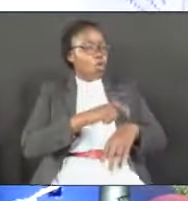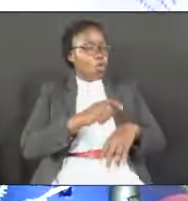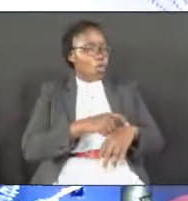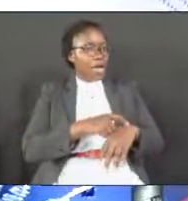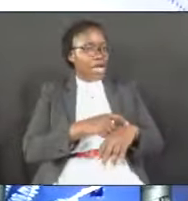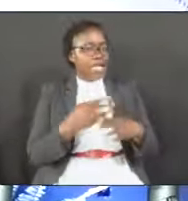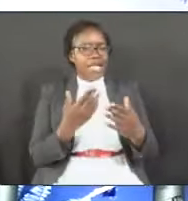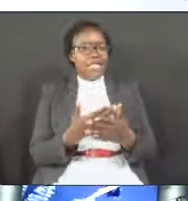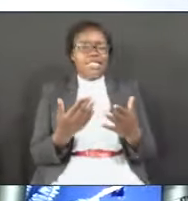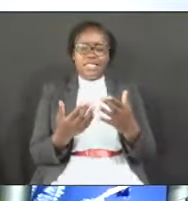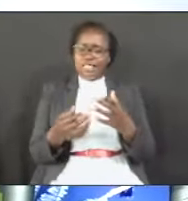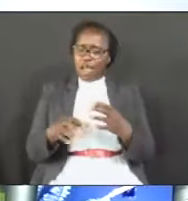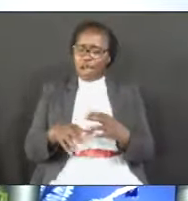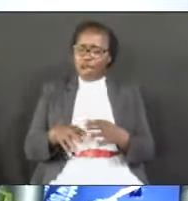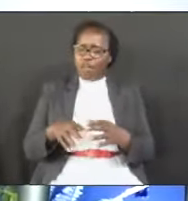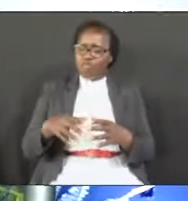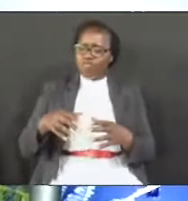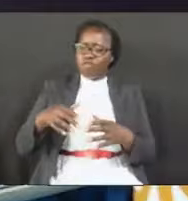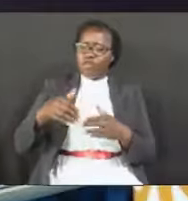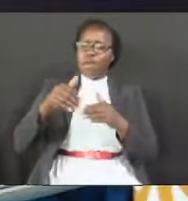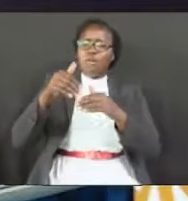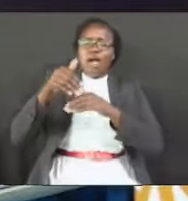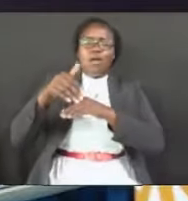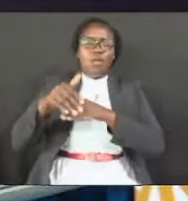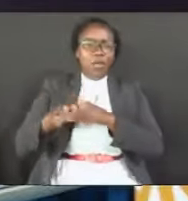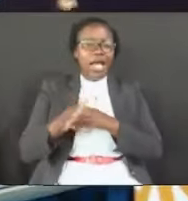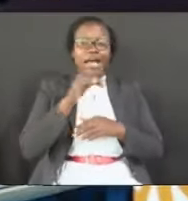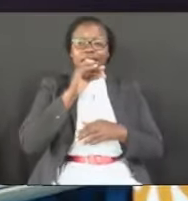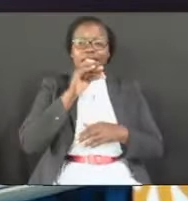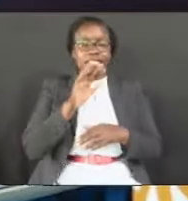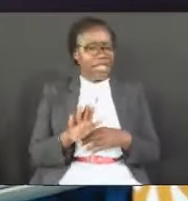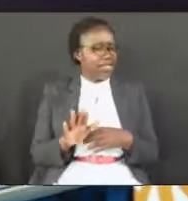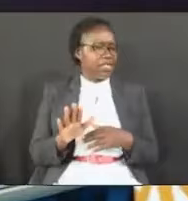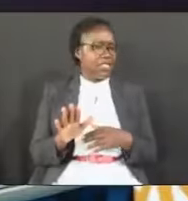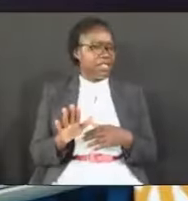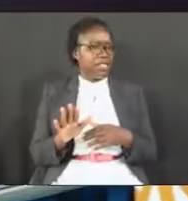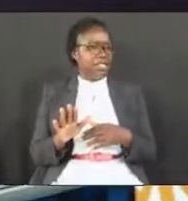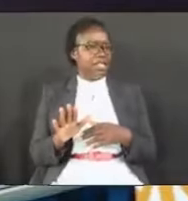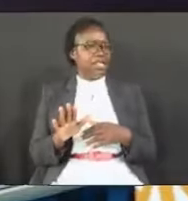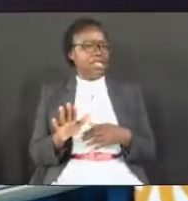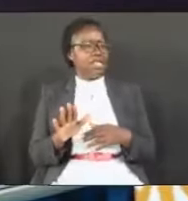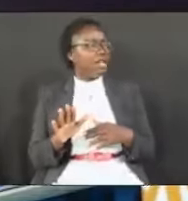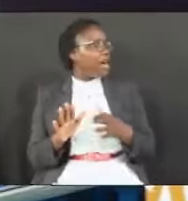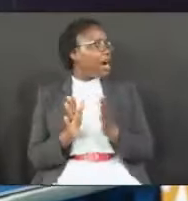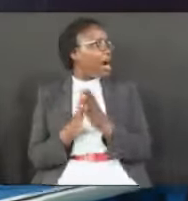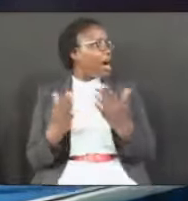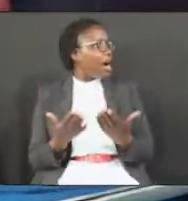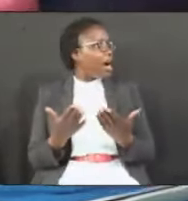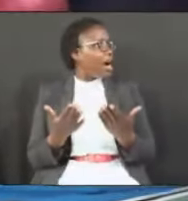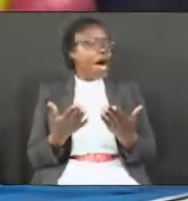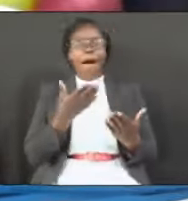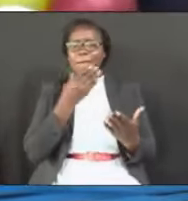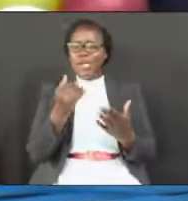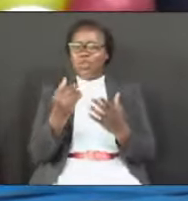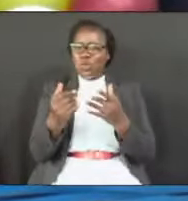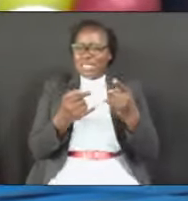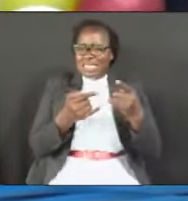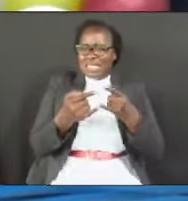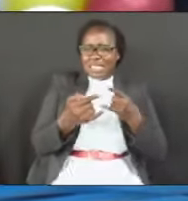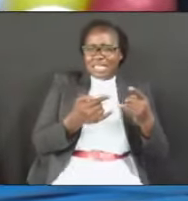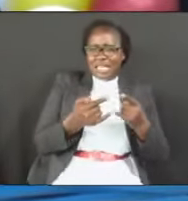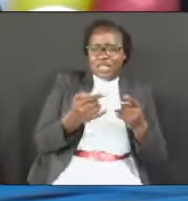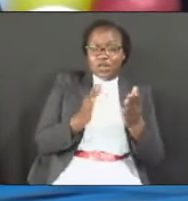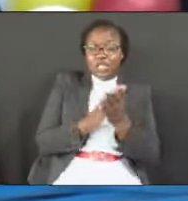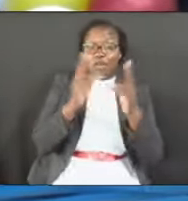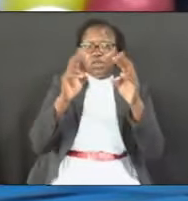has thrown away his wife and his son? He is not a good example. Abraham was struggling with the status